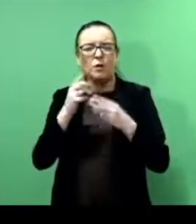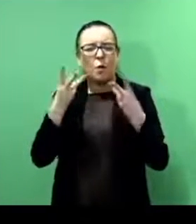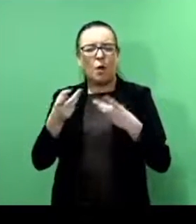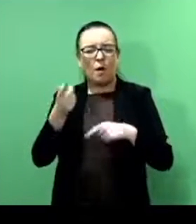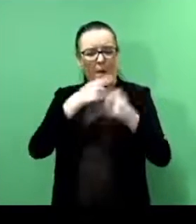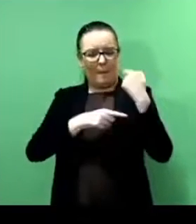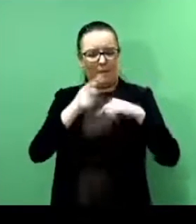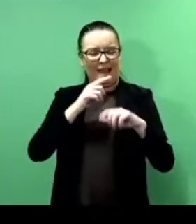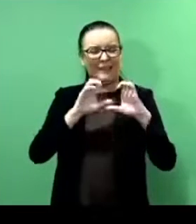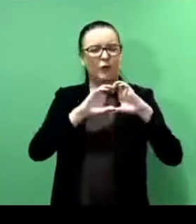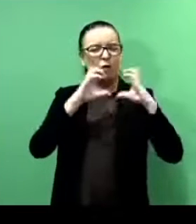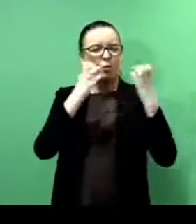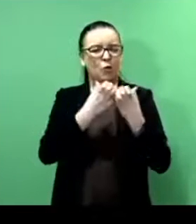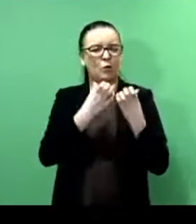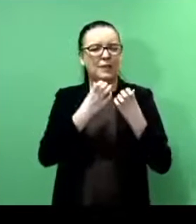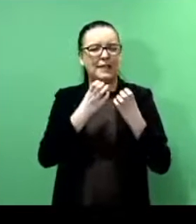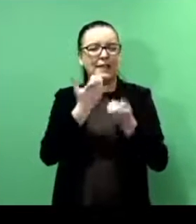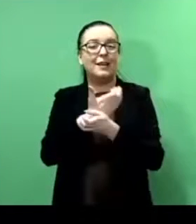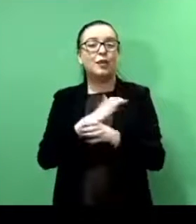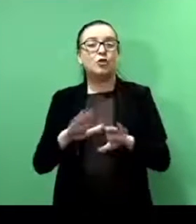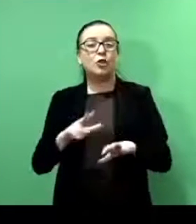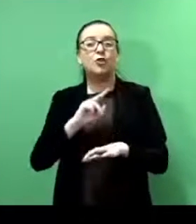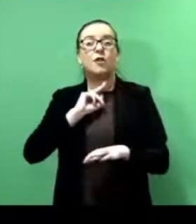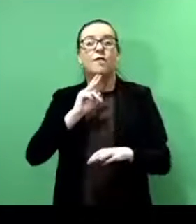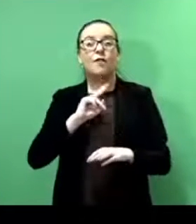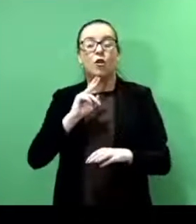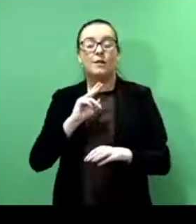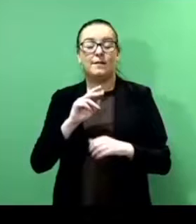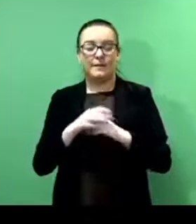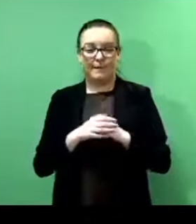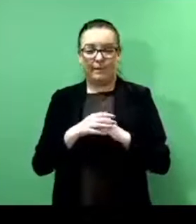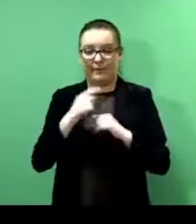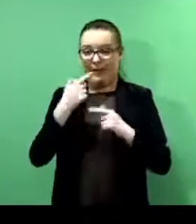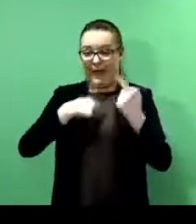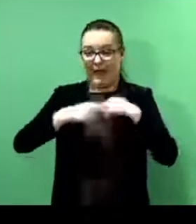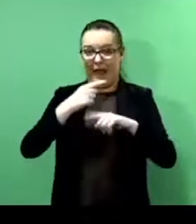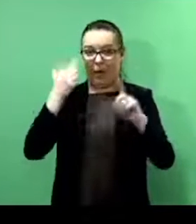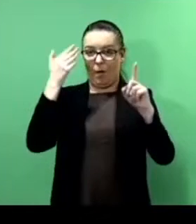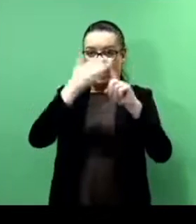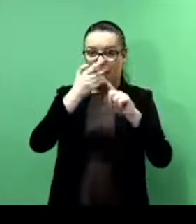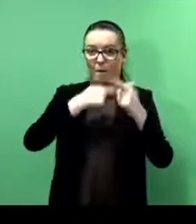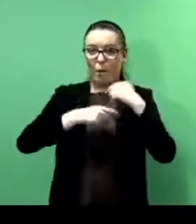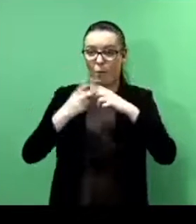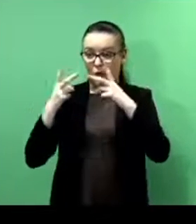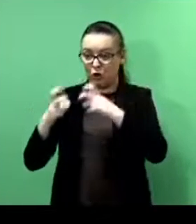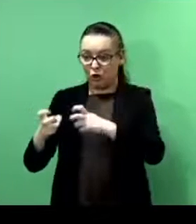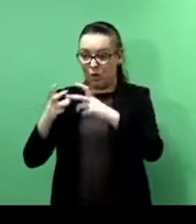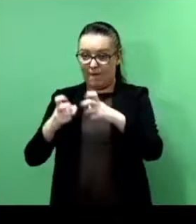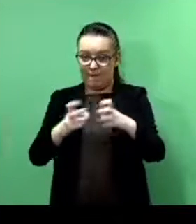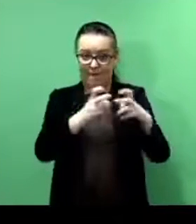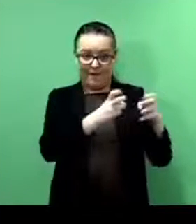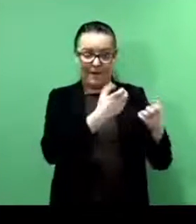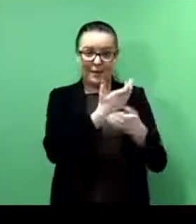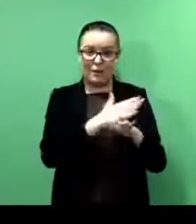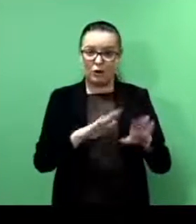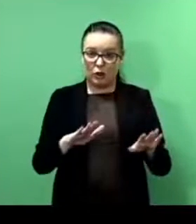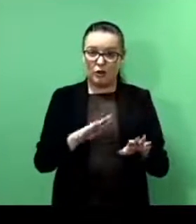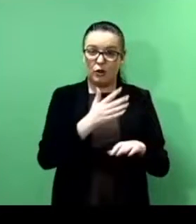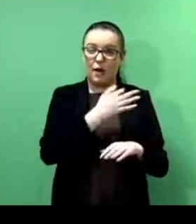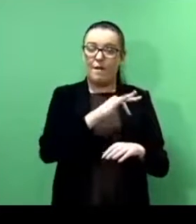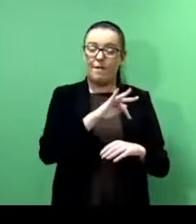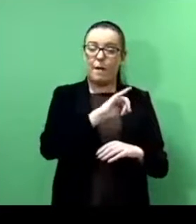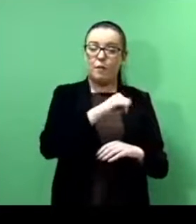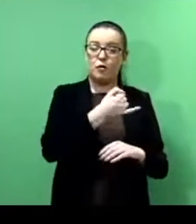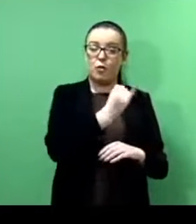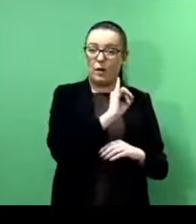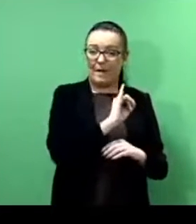about the children's voice. One of the things City Connects does every year is we survey the children of what their interests are. So we're surveying children from junior infants to